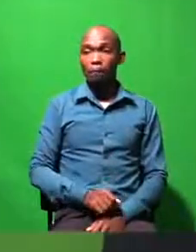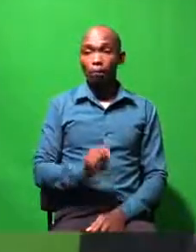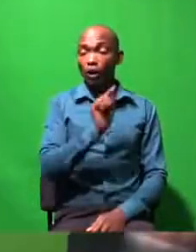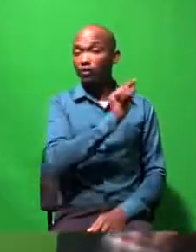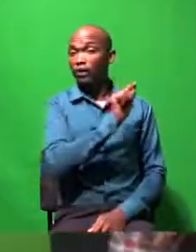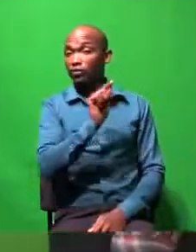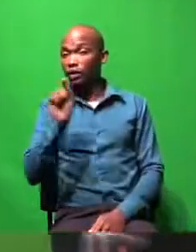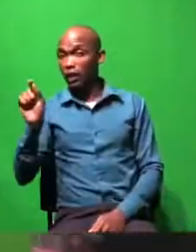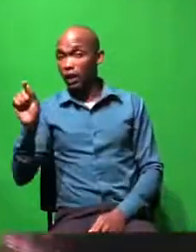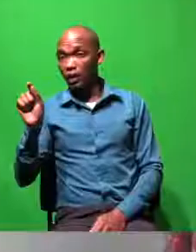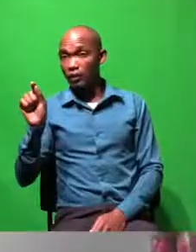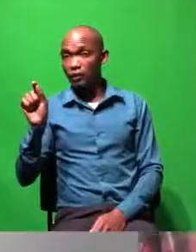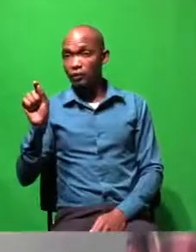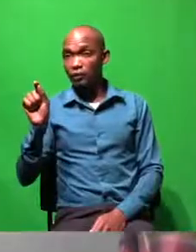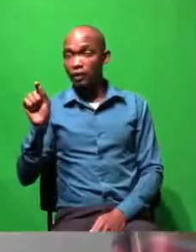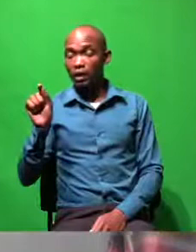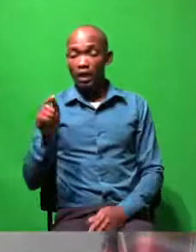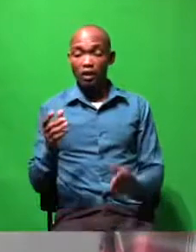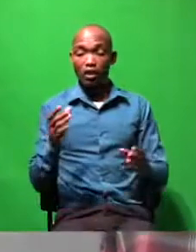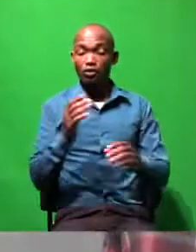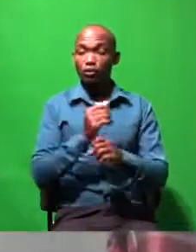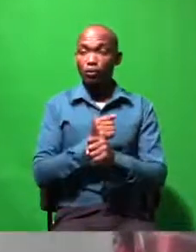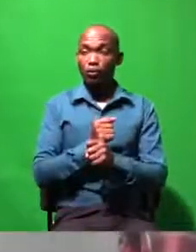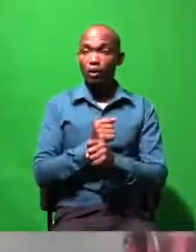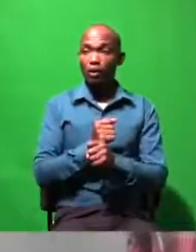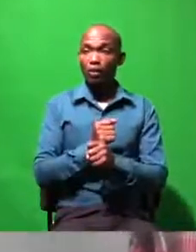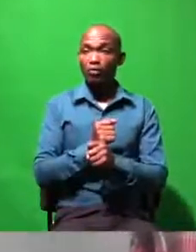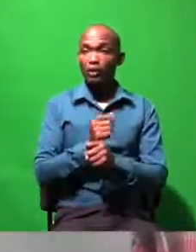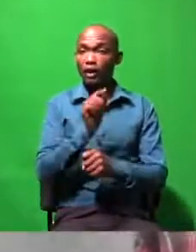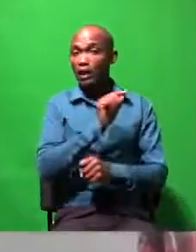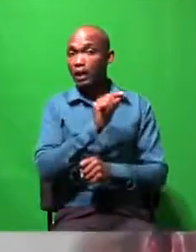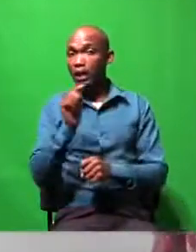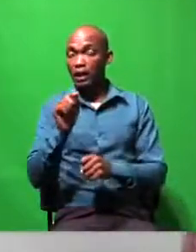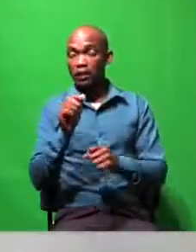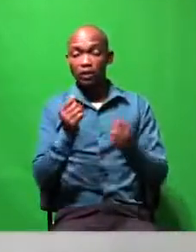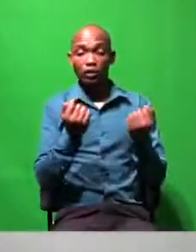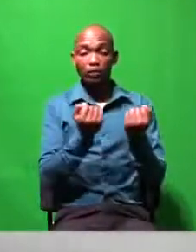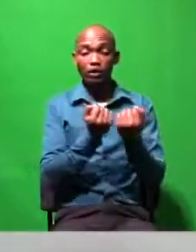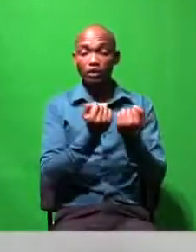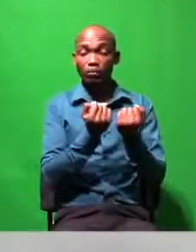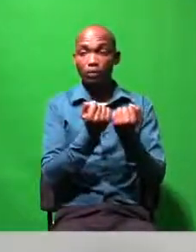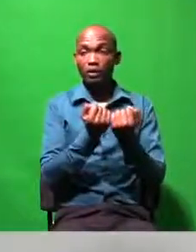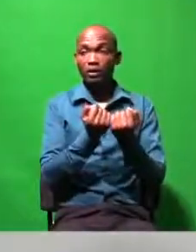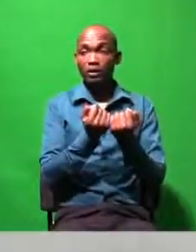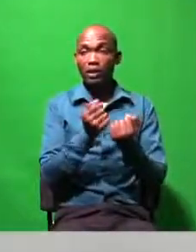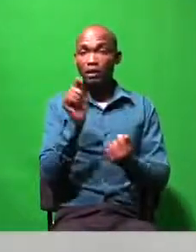line. And we have lines which makes right